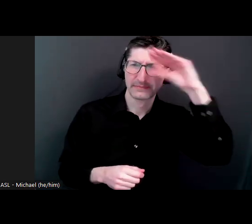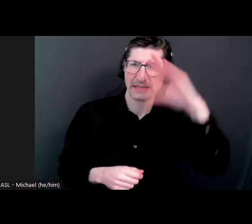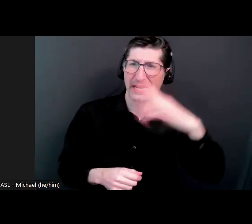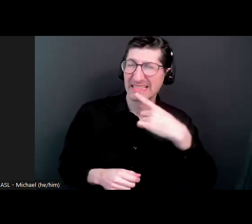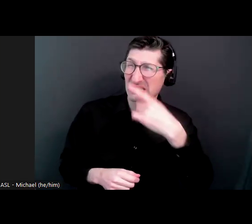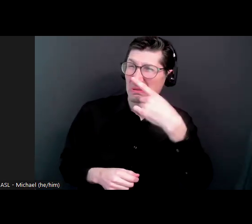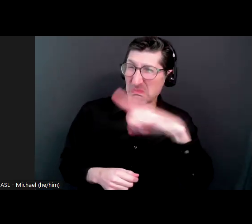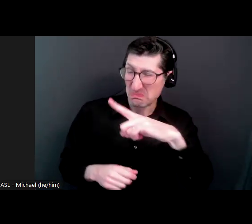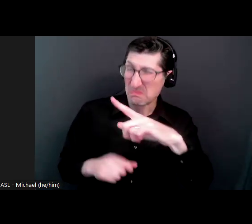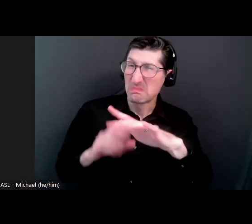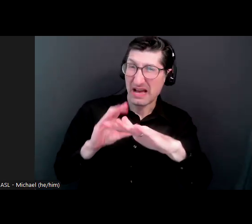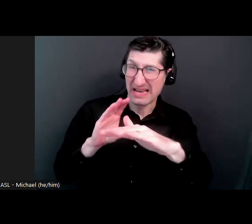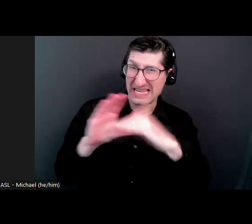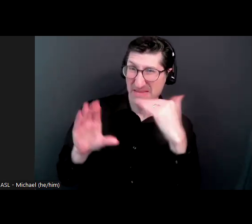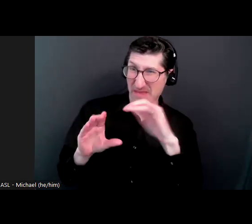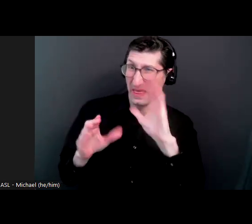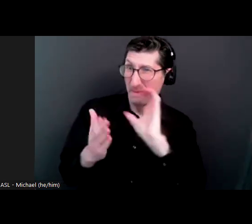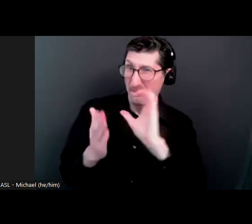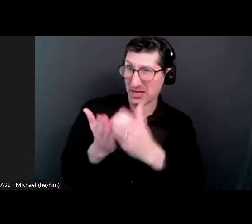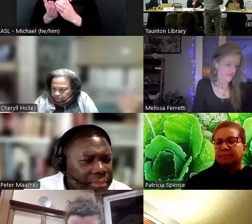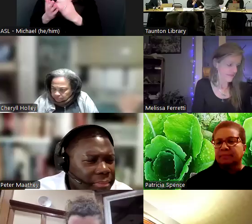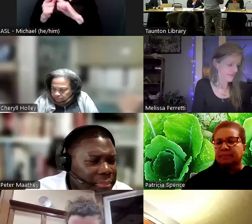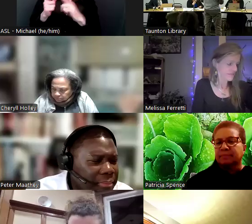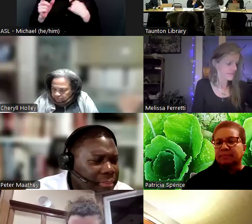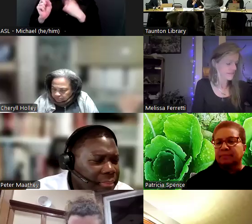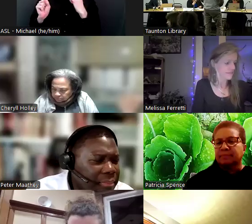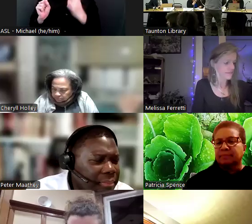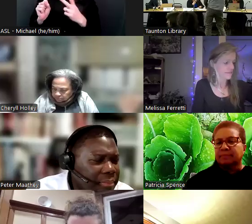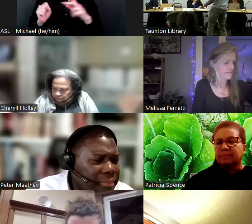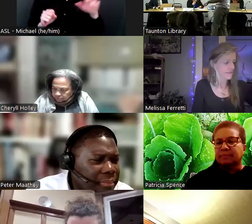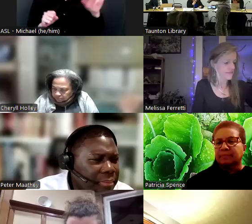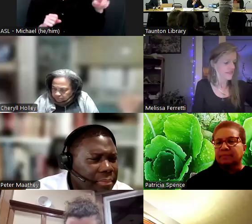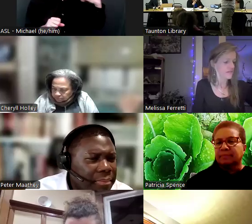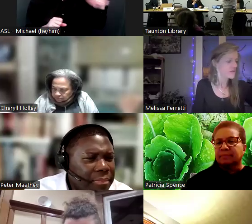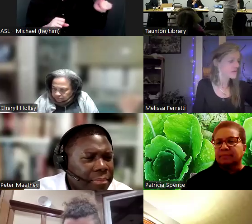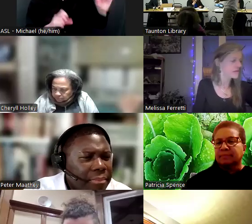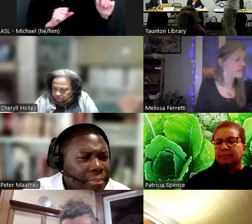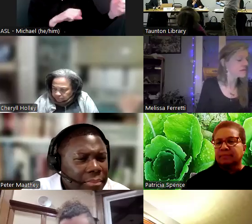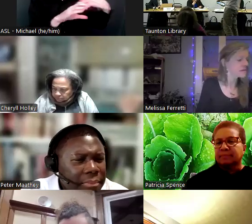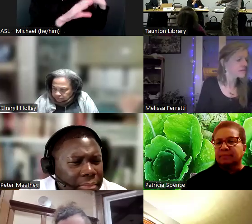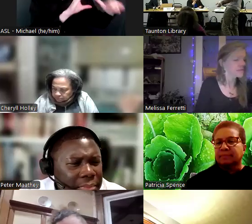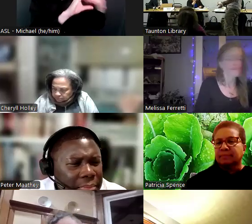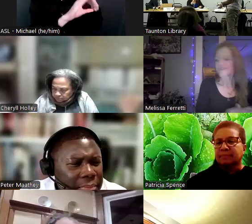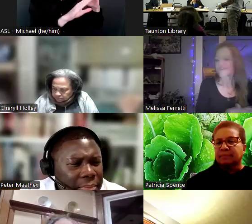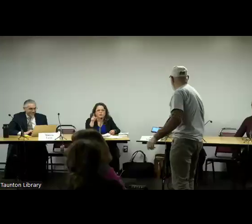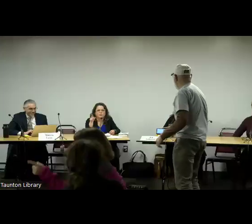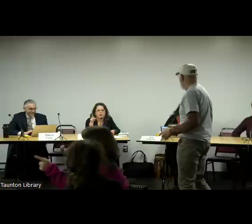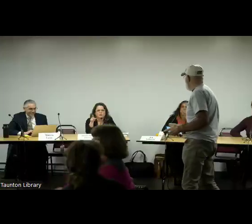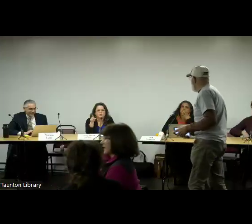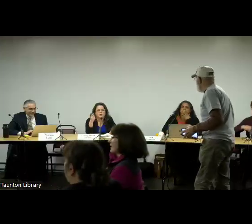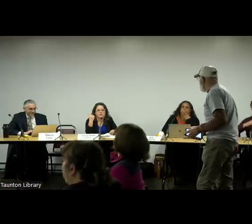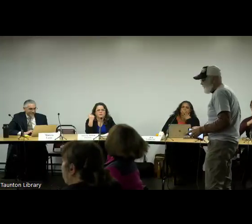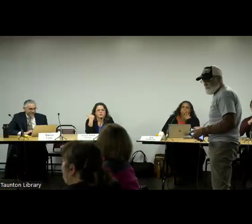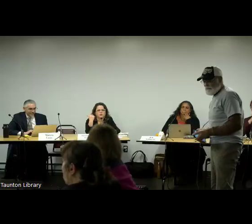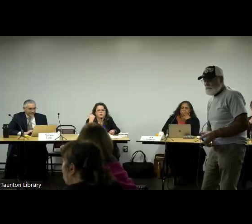Actually, is there a way for you to email us those pictures? Yeah, she's good at it. Great, so Sabrina